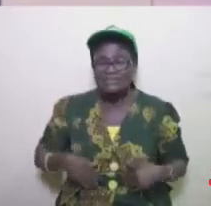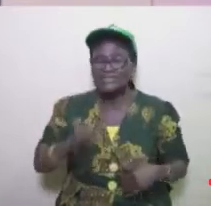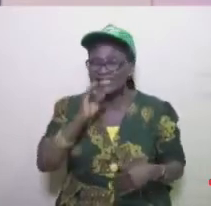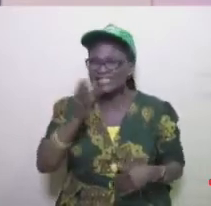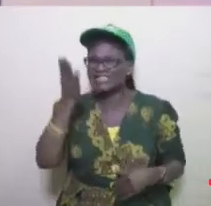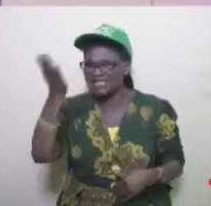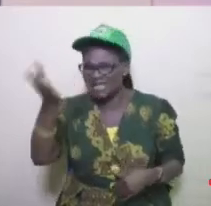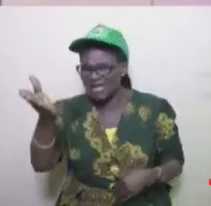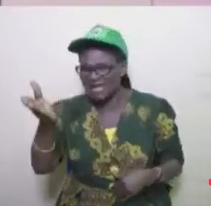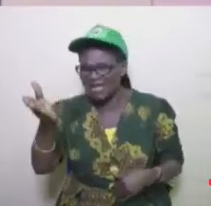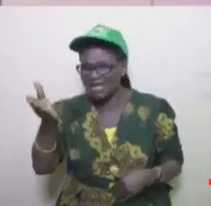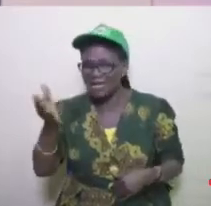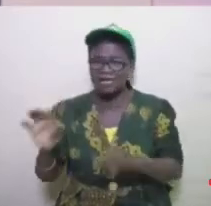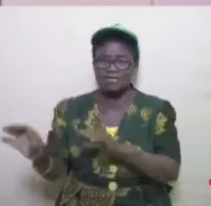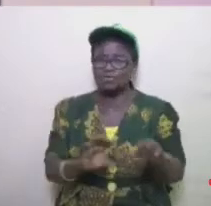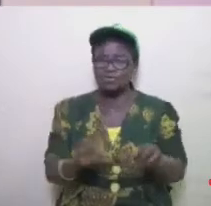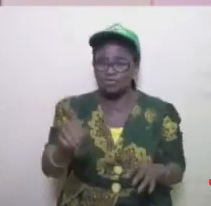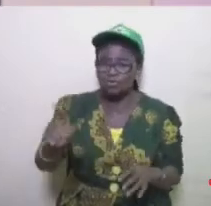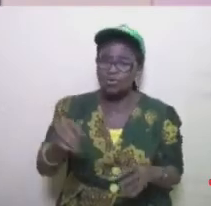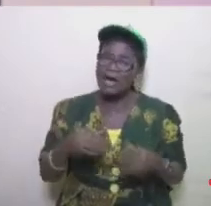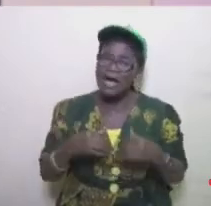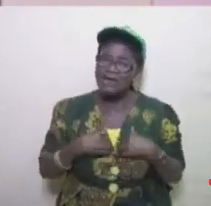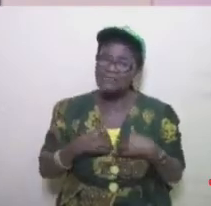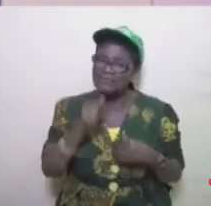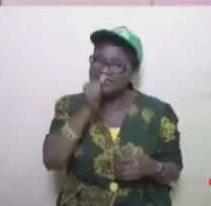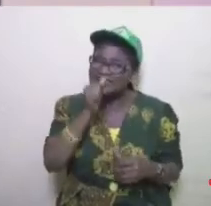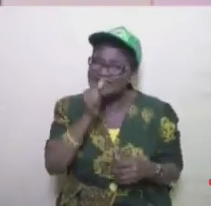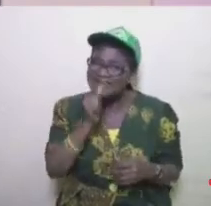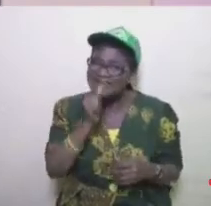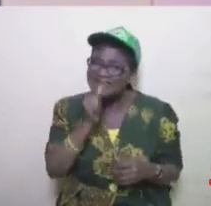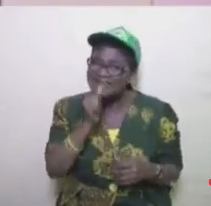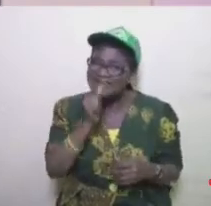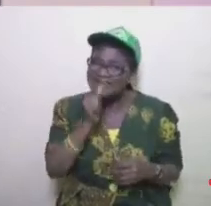have a secret that even your wife,